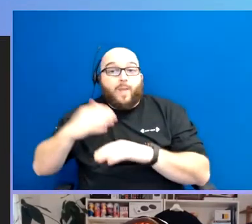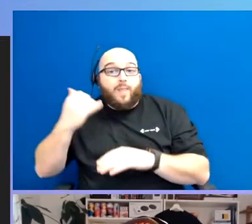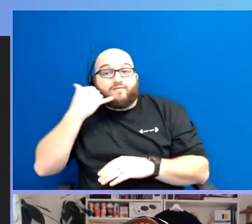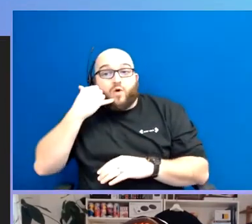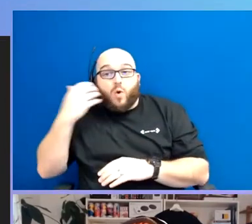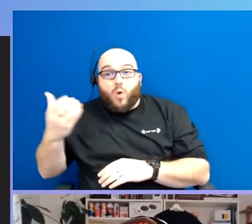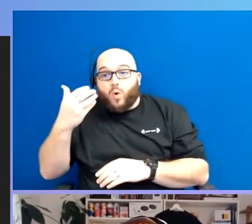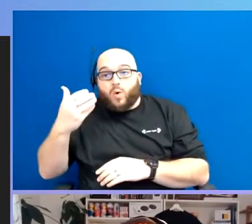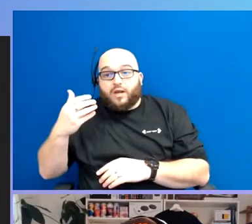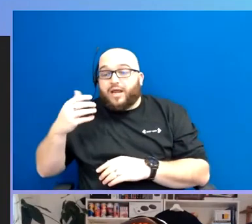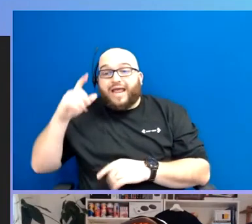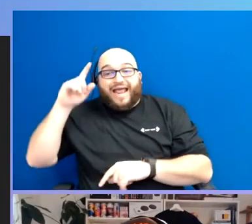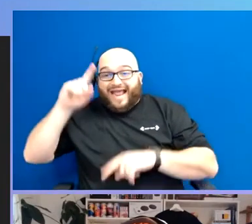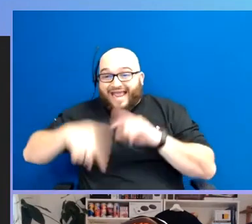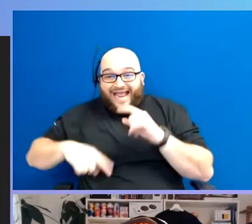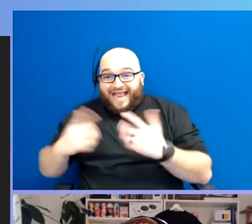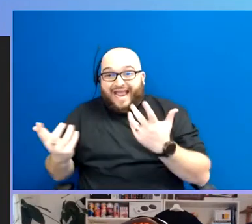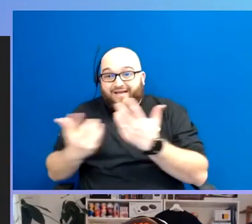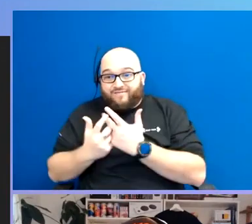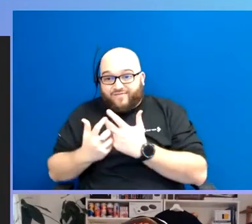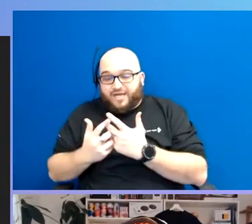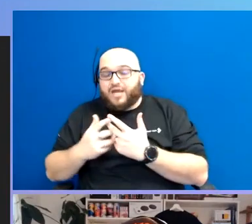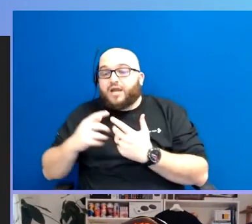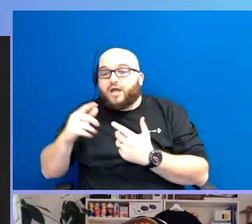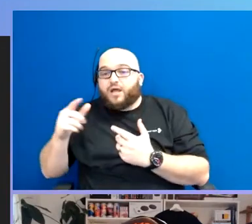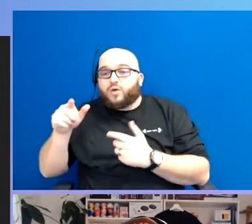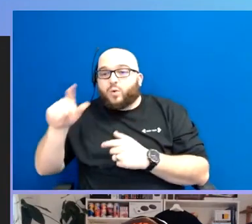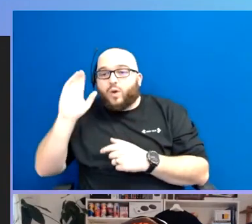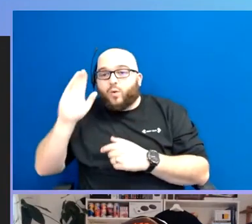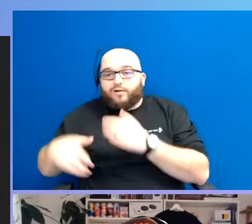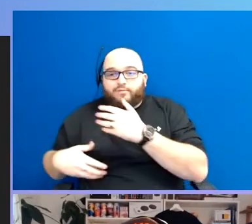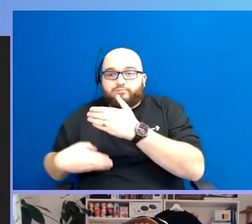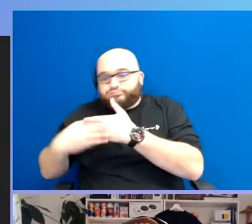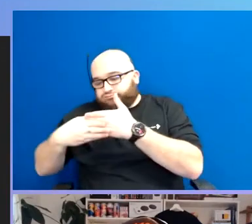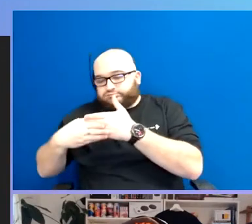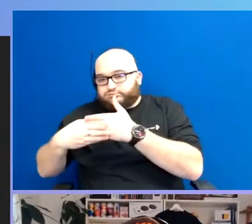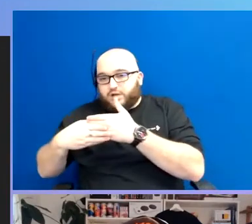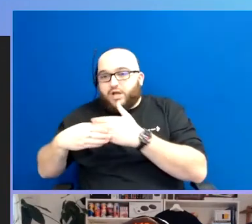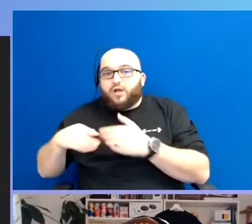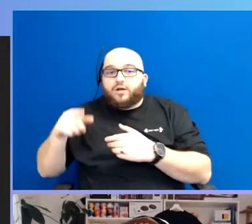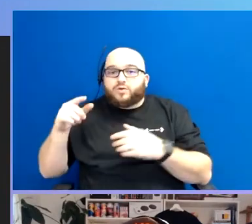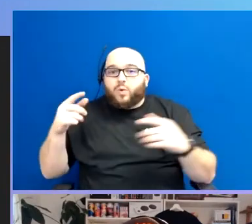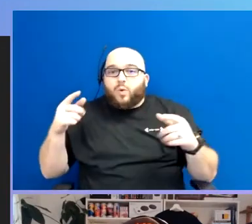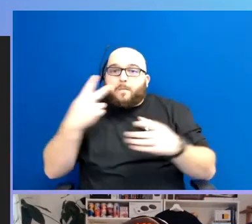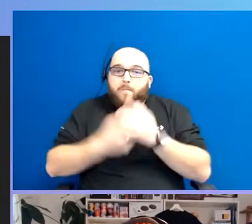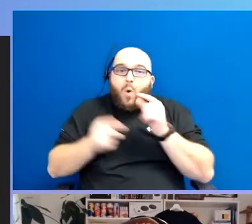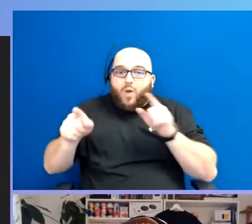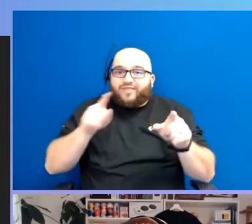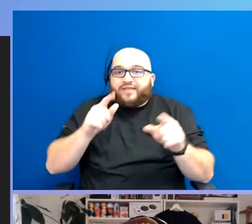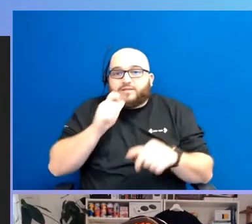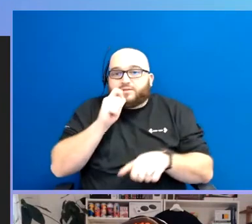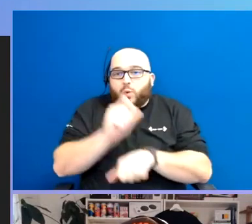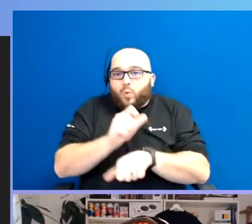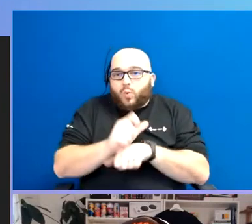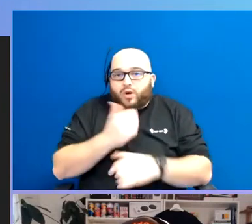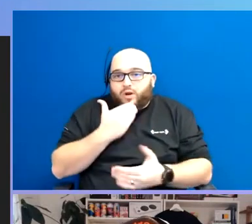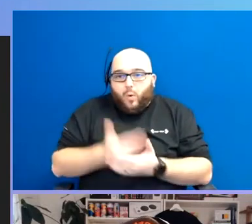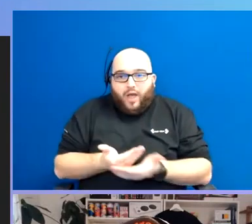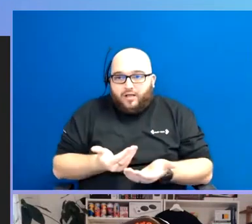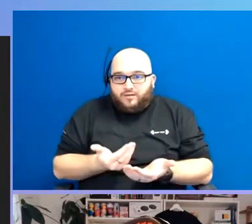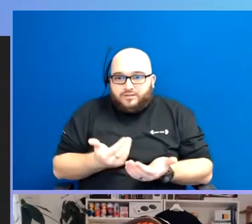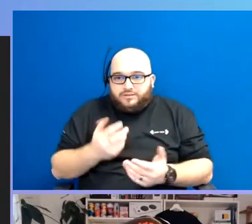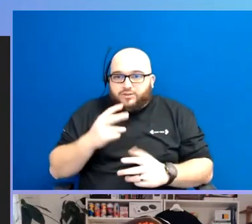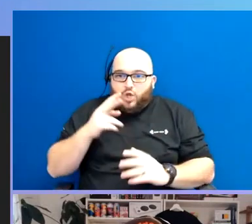can't fit and it line breaks, but you have a line height that just overlaps the button, so it's quite unreadable.